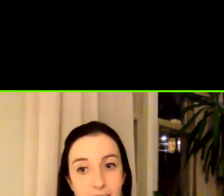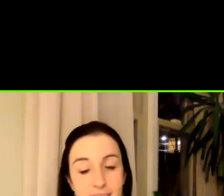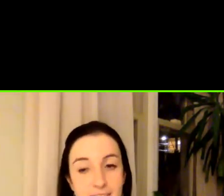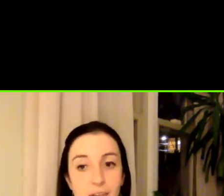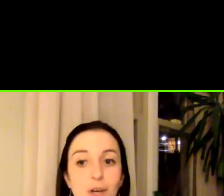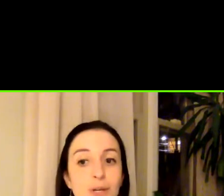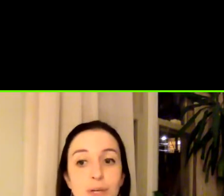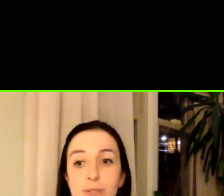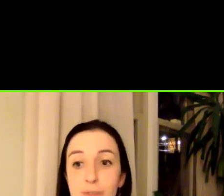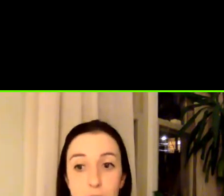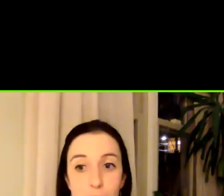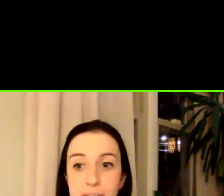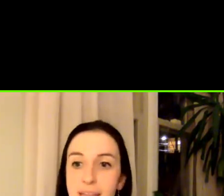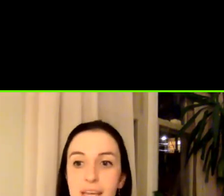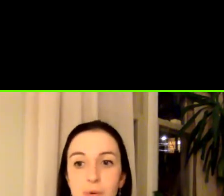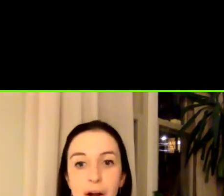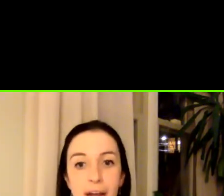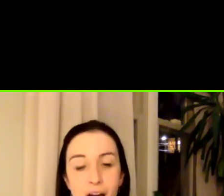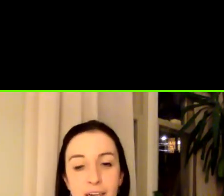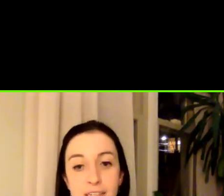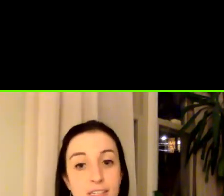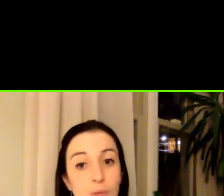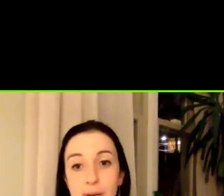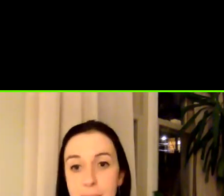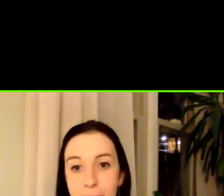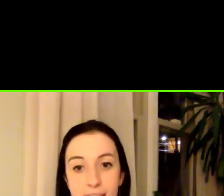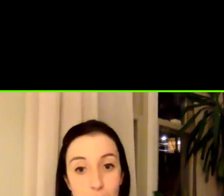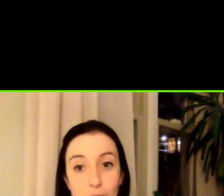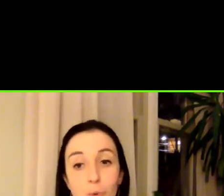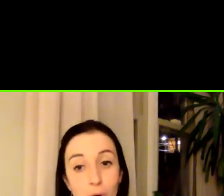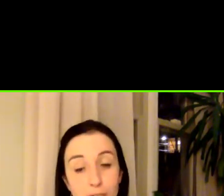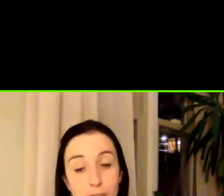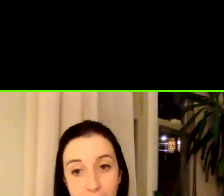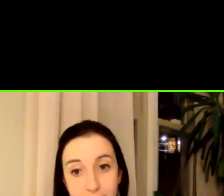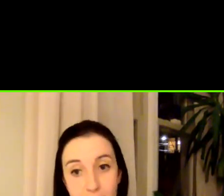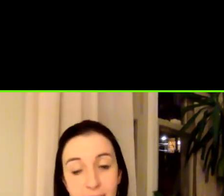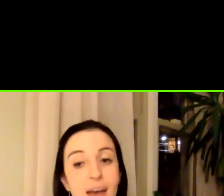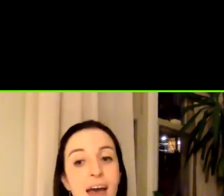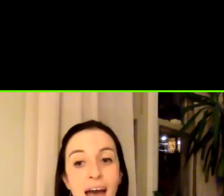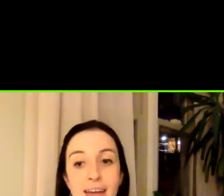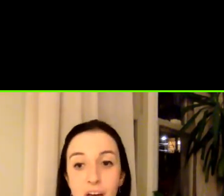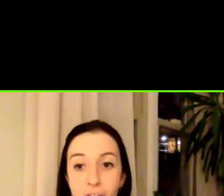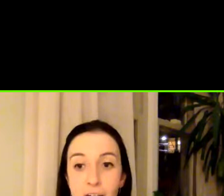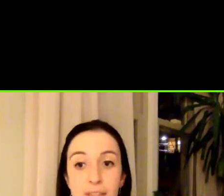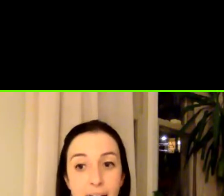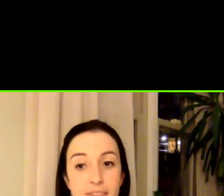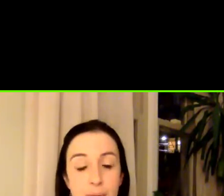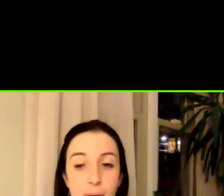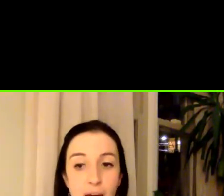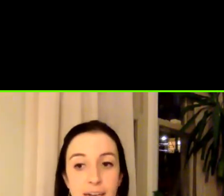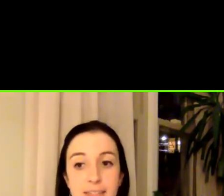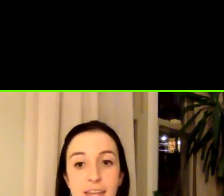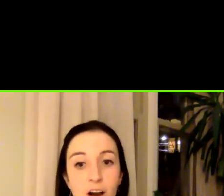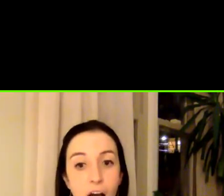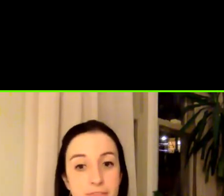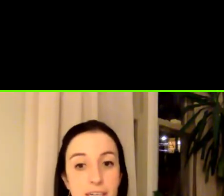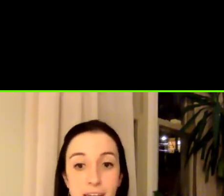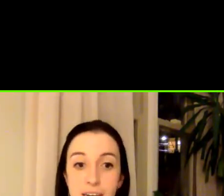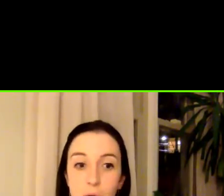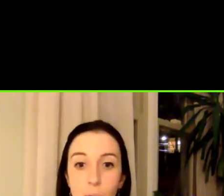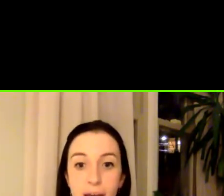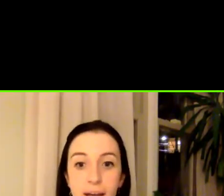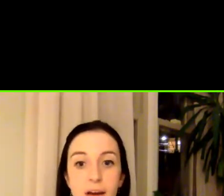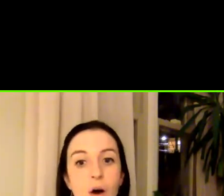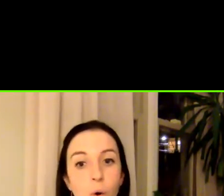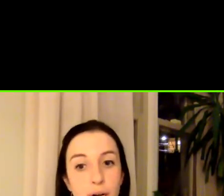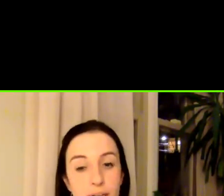talented artists who use visual and literary art to reimagine the world around them and to honor lives and bodies that are often